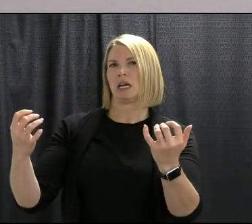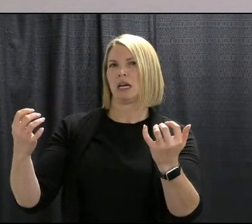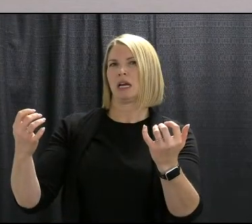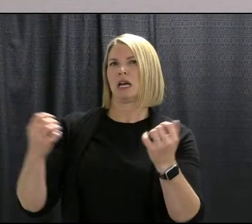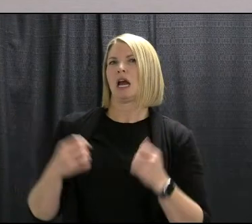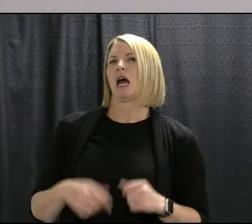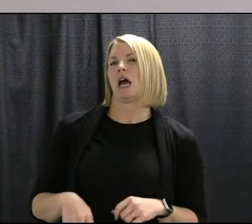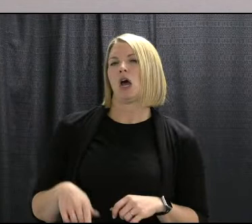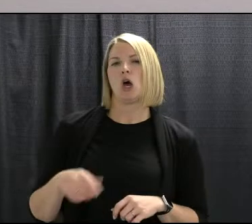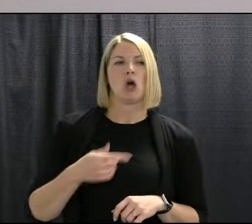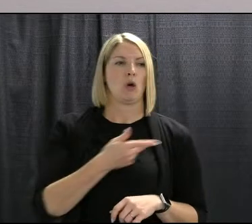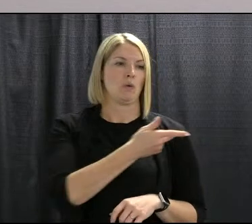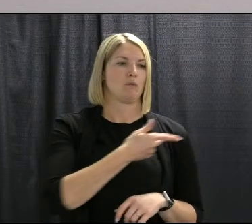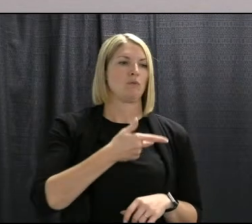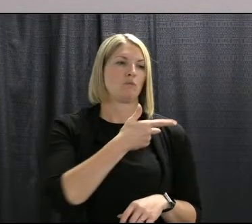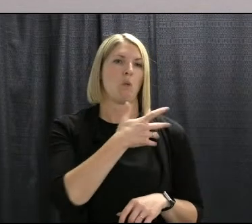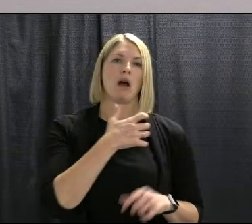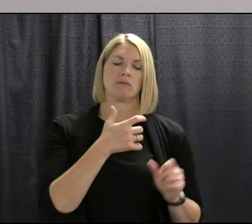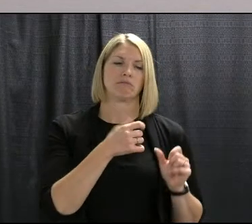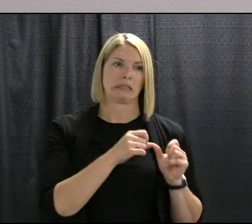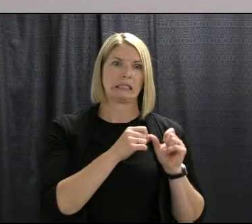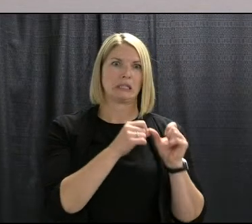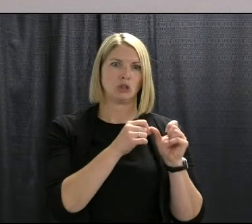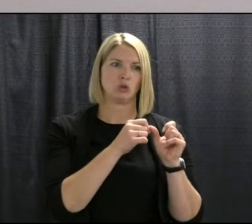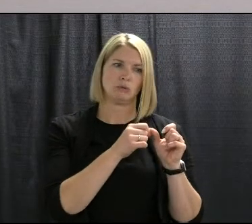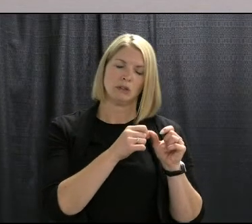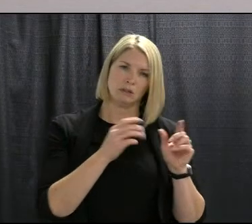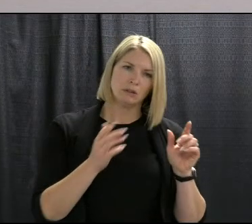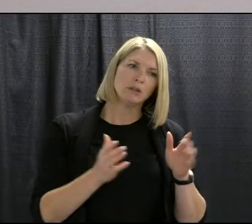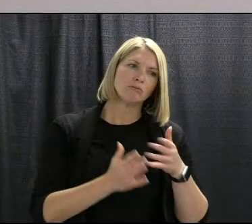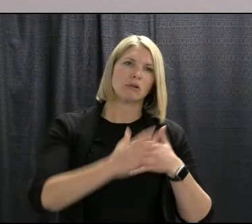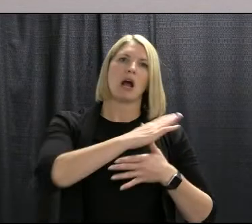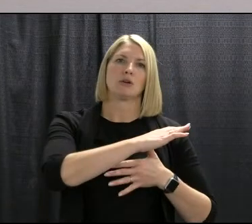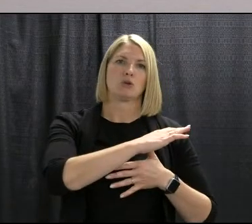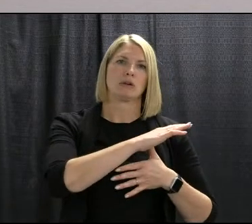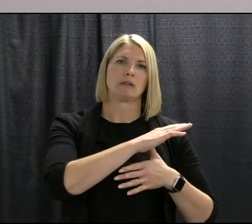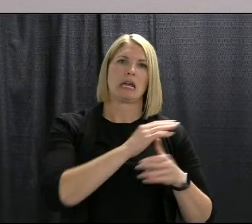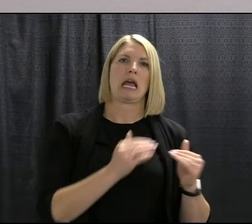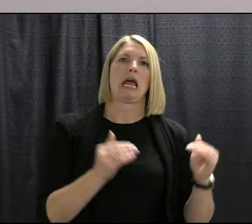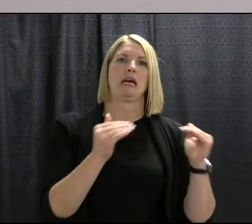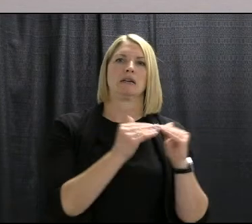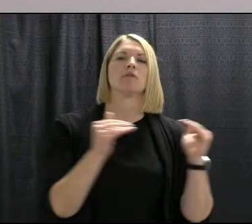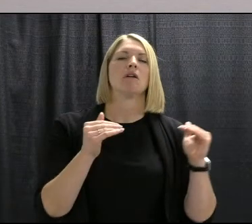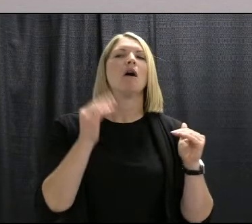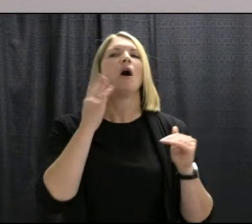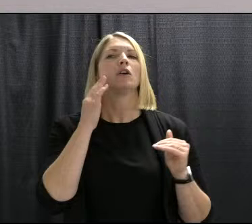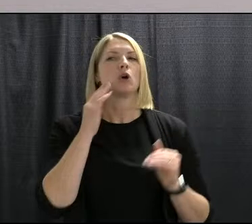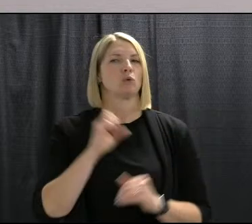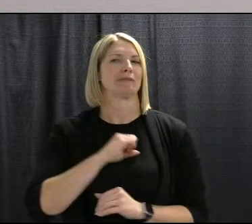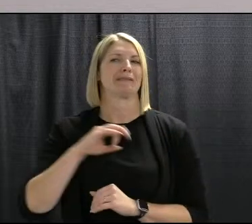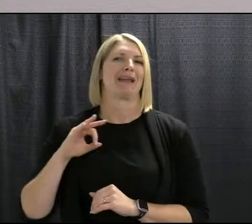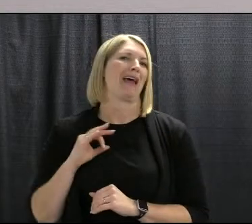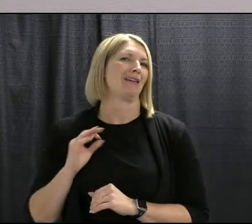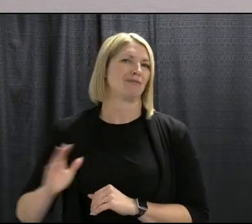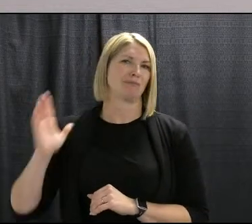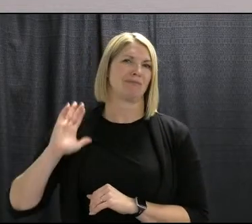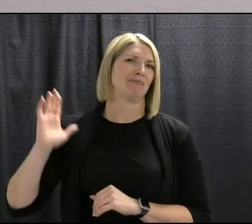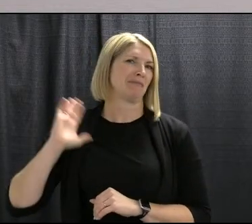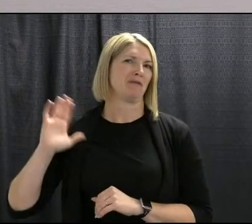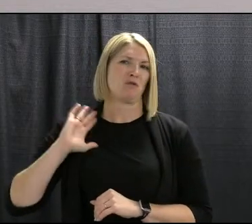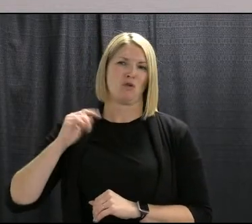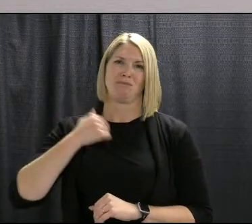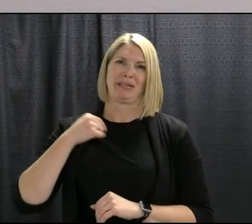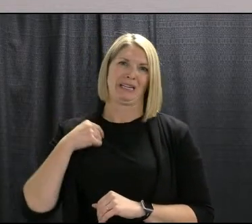the same page and we all want to advance equity. But at this time too, I mean, staff, before my time certainly in the department, have been working extensively